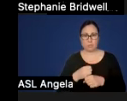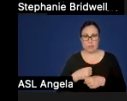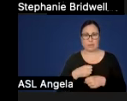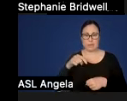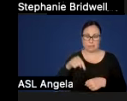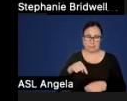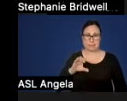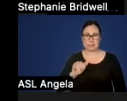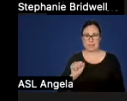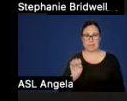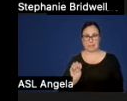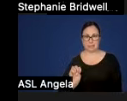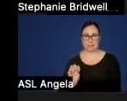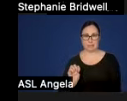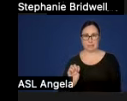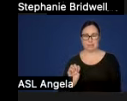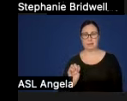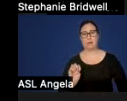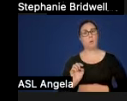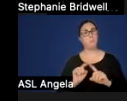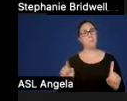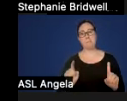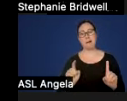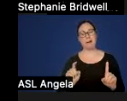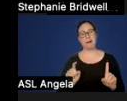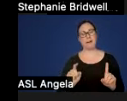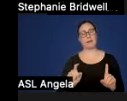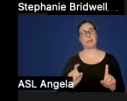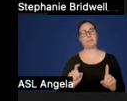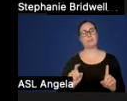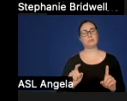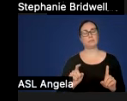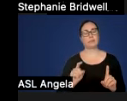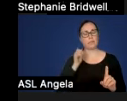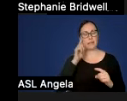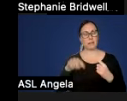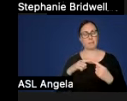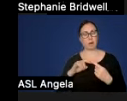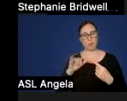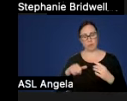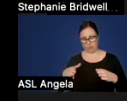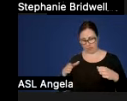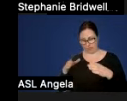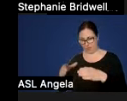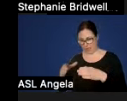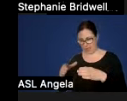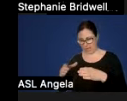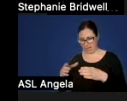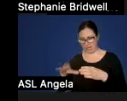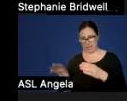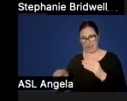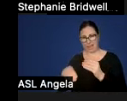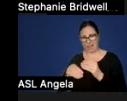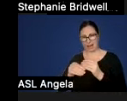case. But kind of thinking in that in like a really community centered more traditional focus of like,